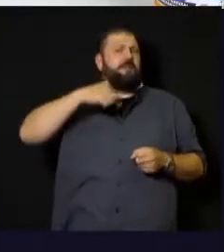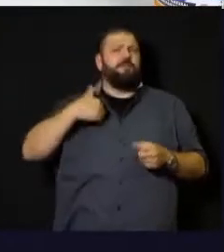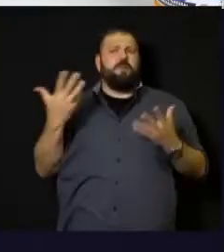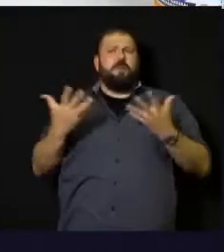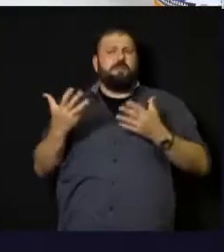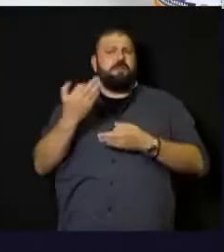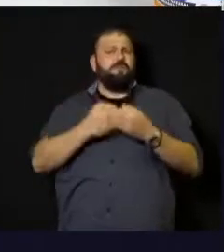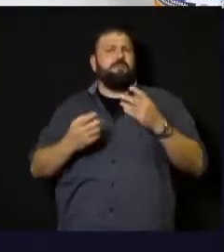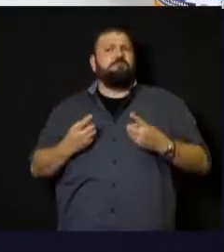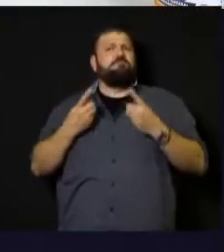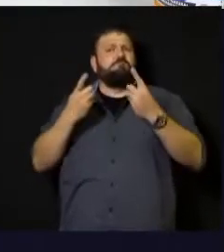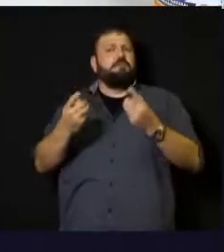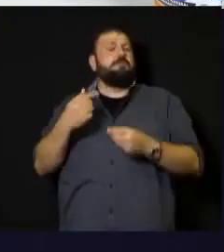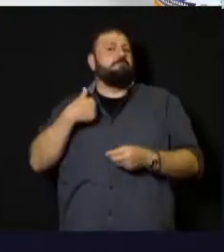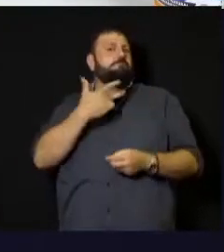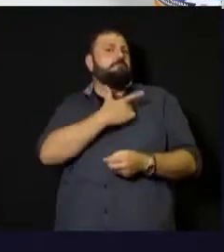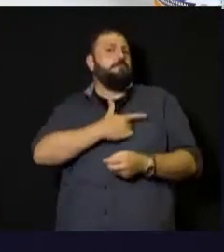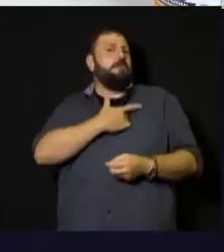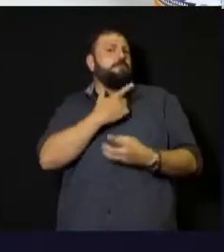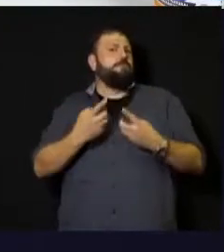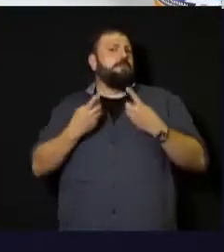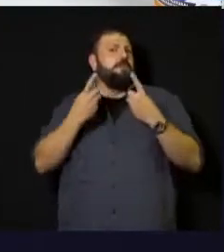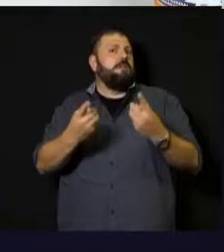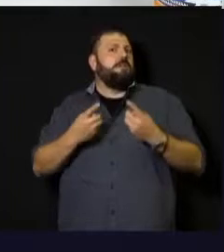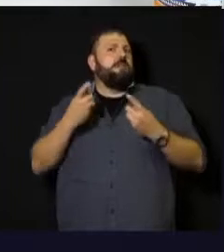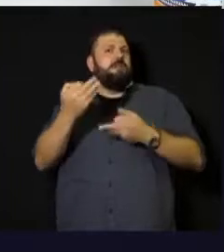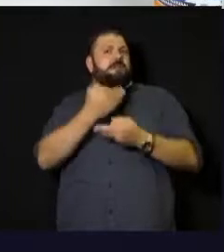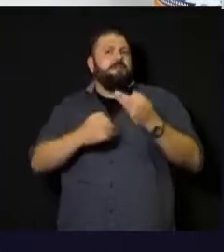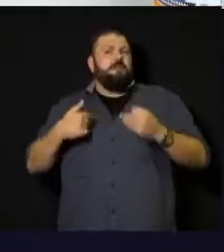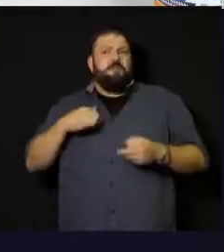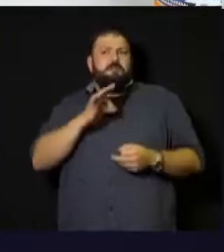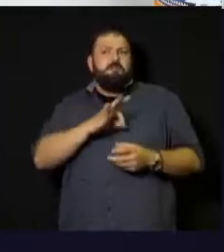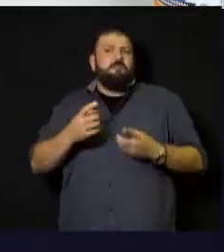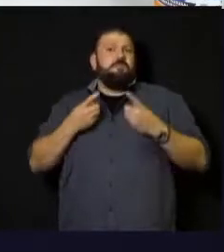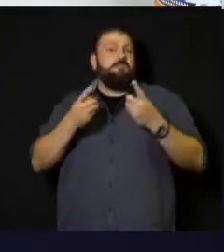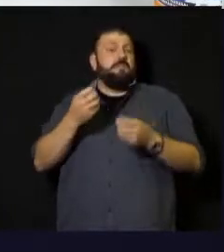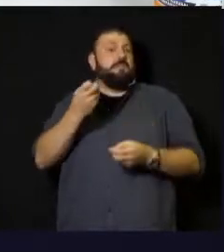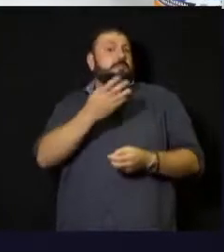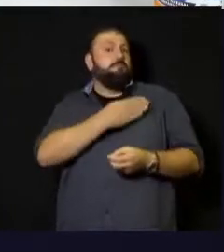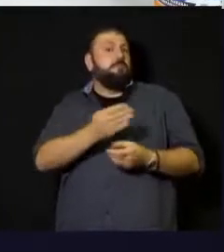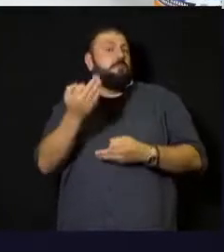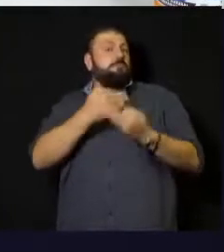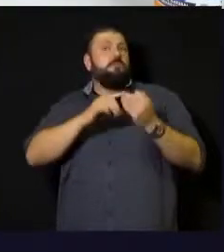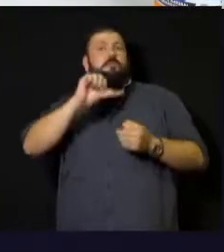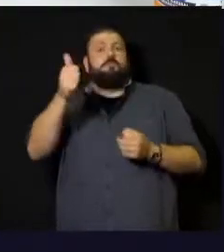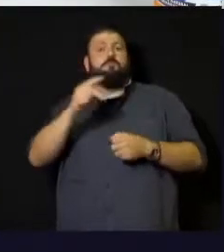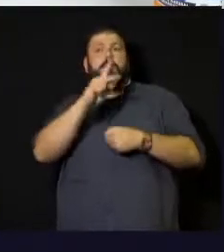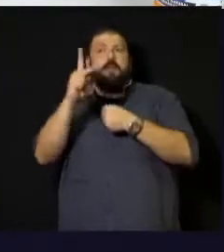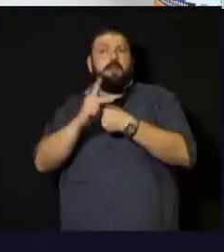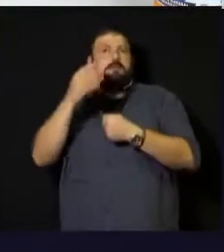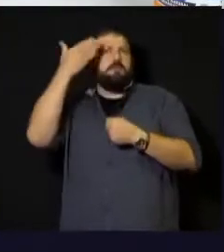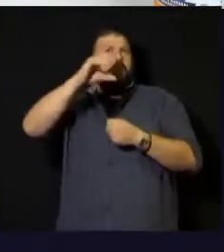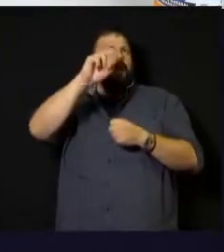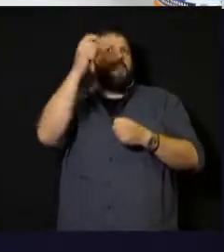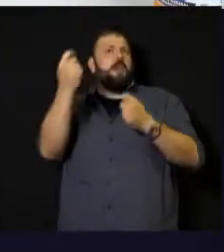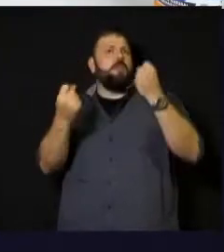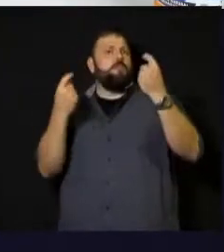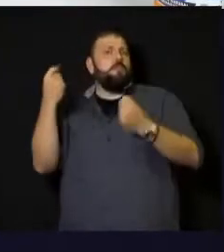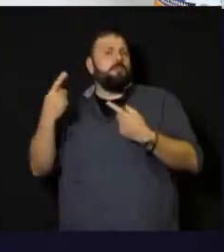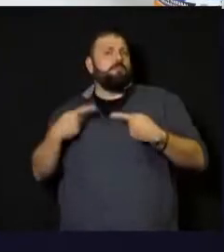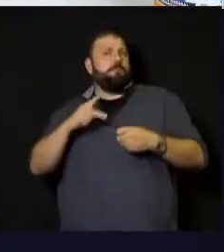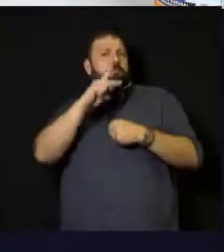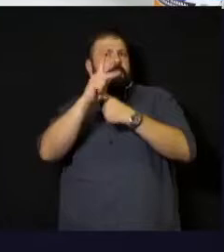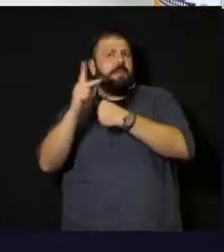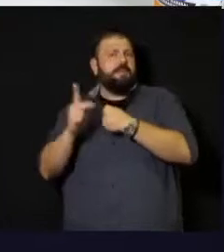to do deliveries. Why? Because I love making deliveries. Okay, we have to do that. Some of them are outside the